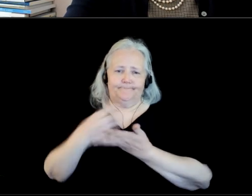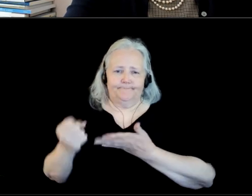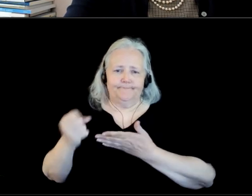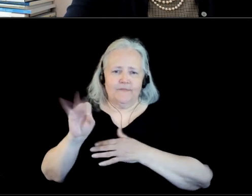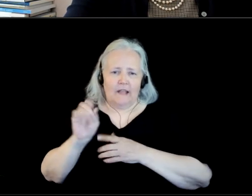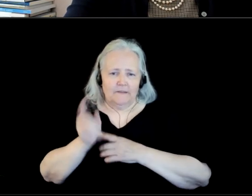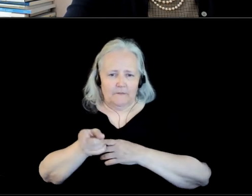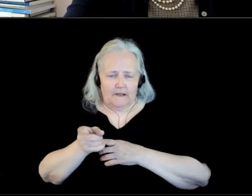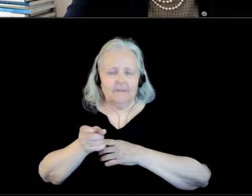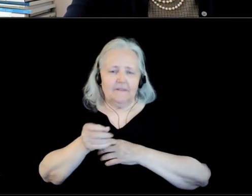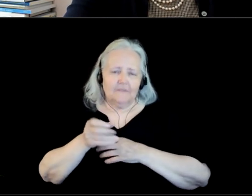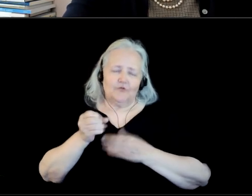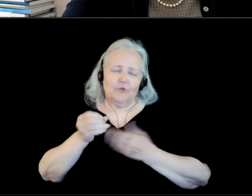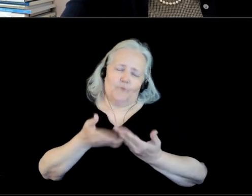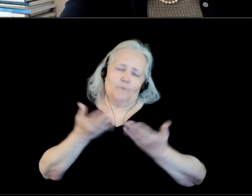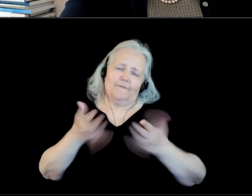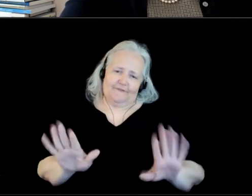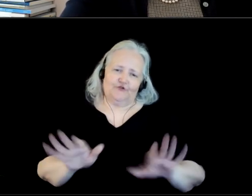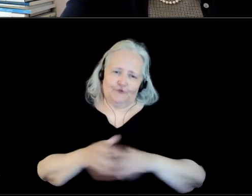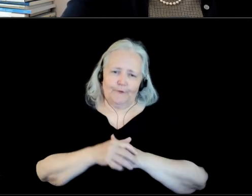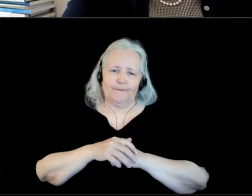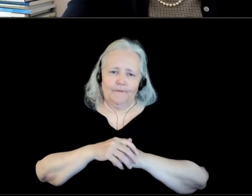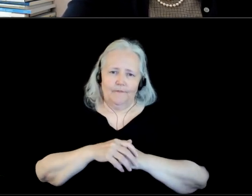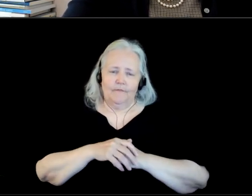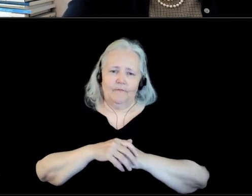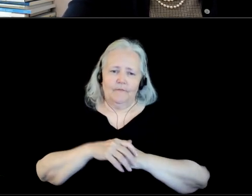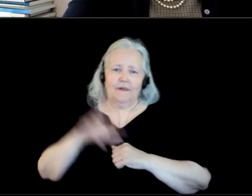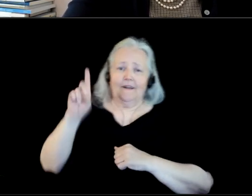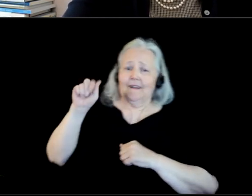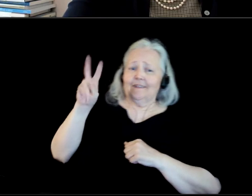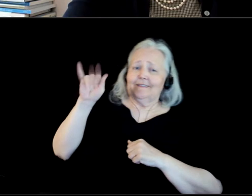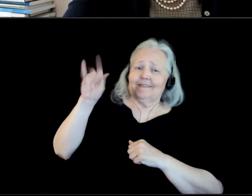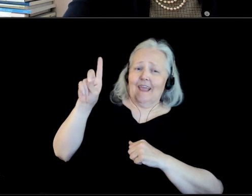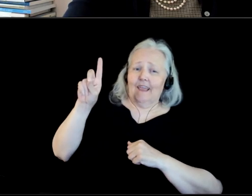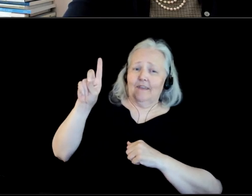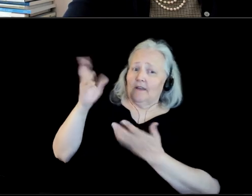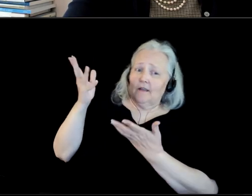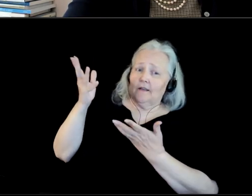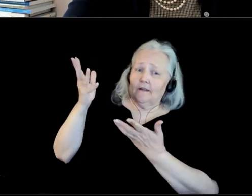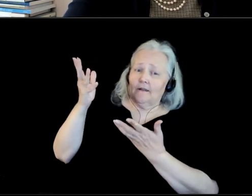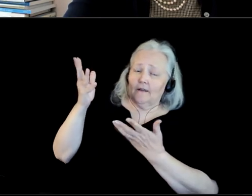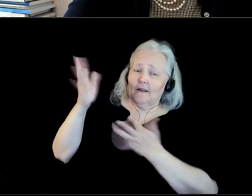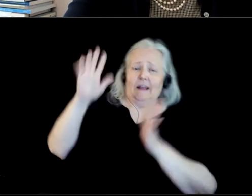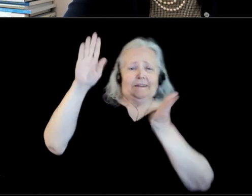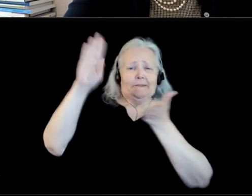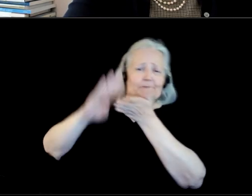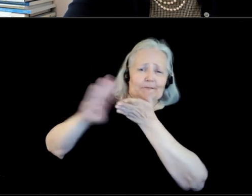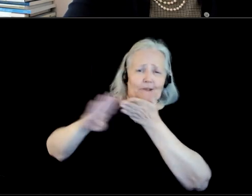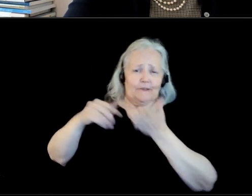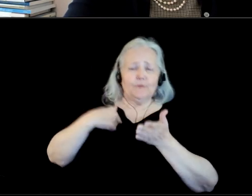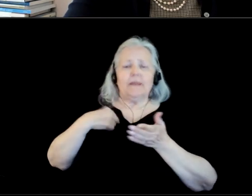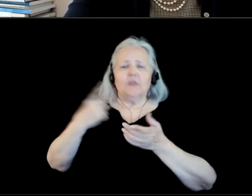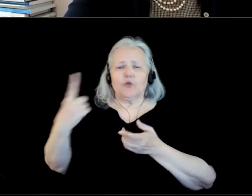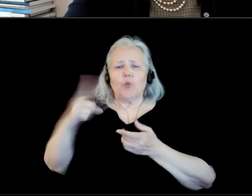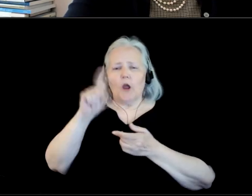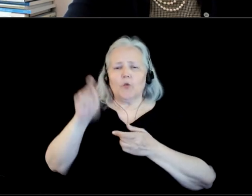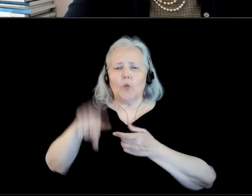getting closer to the end. I'm very happy to see. Yes, David. Excuse me. There is one that I think you may